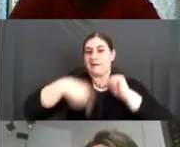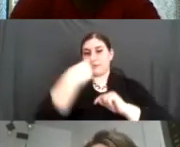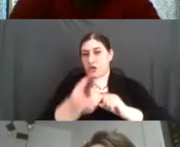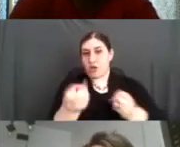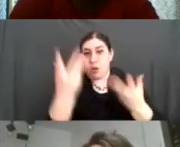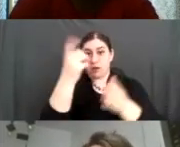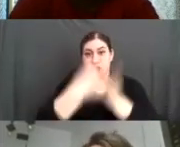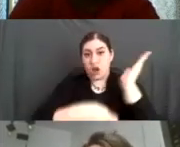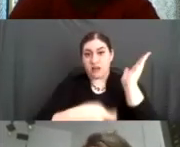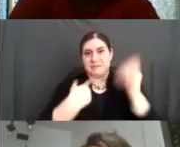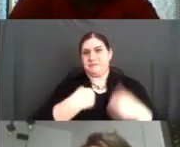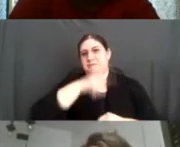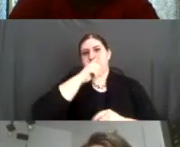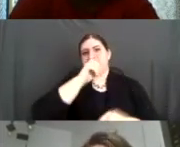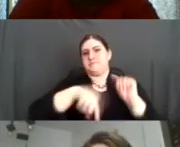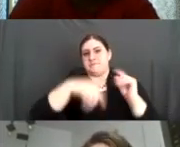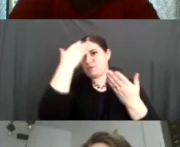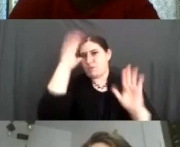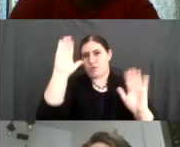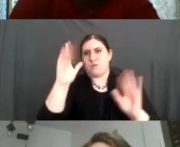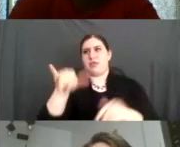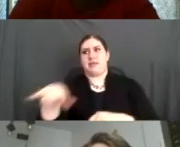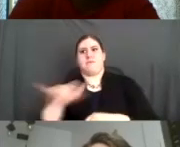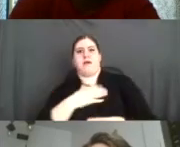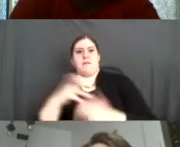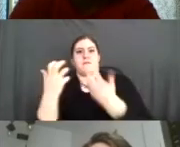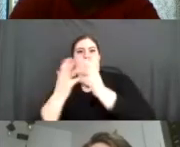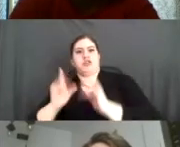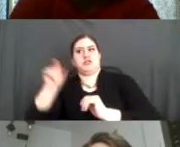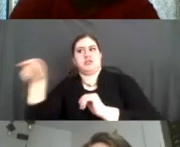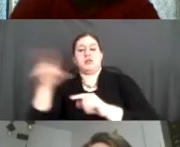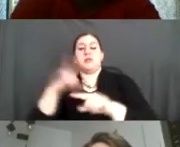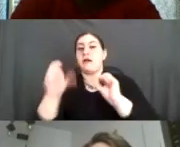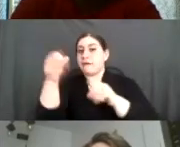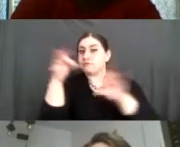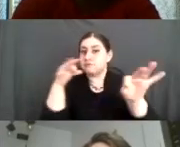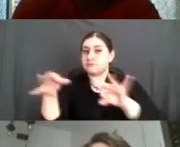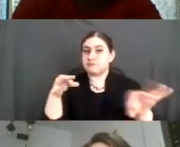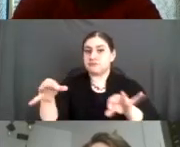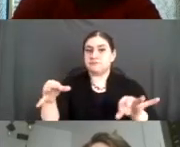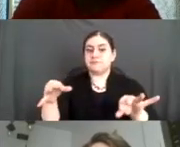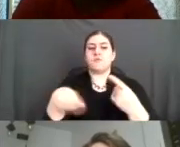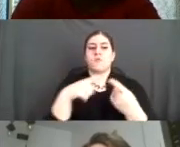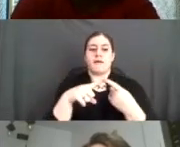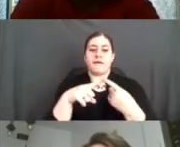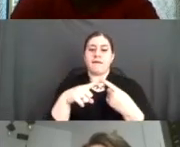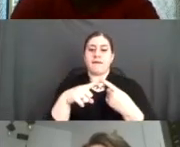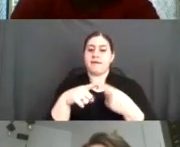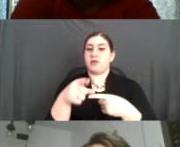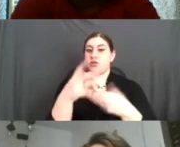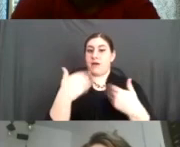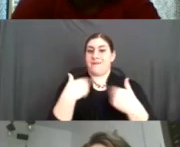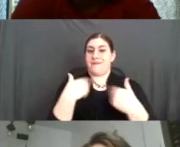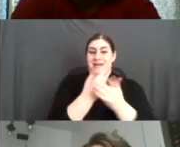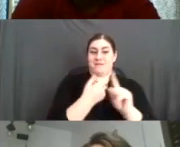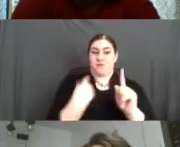your program is going to cost. That's actually from my partners. What I can tell you is, when you get your award from